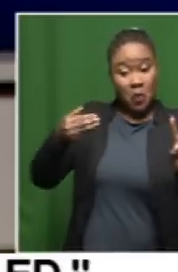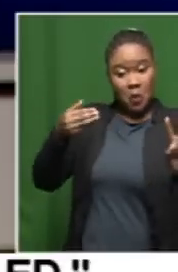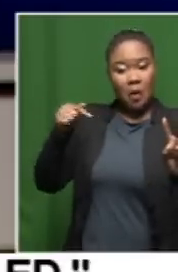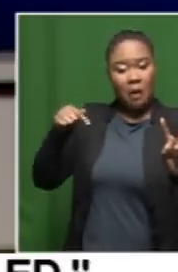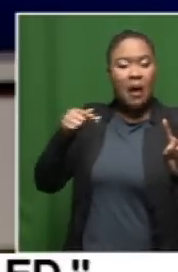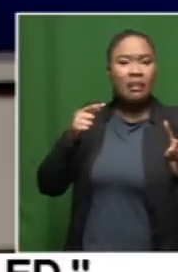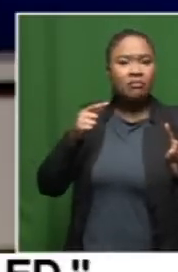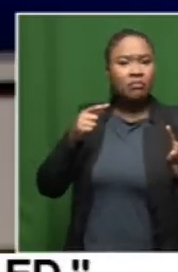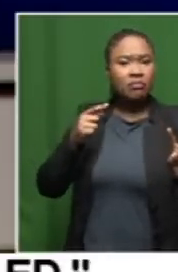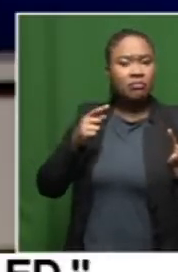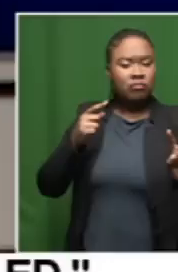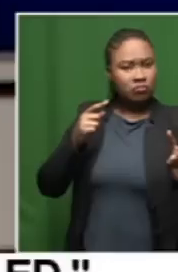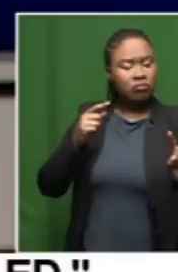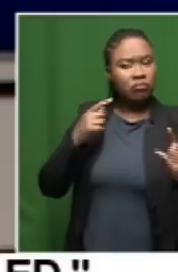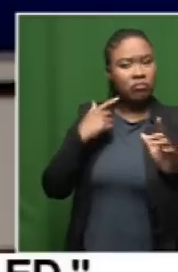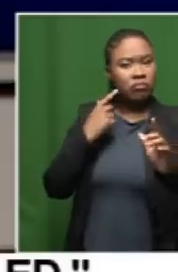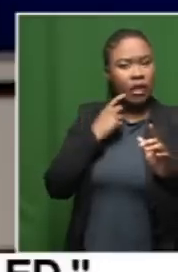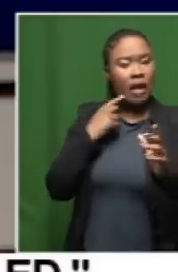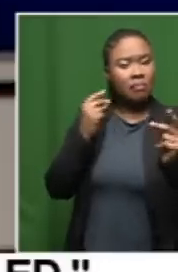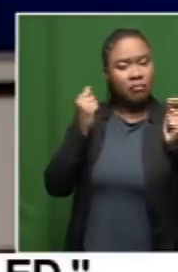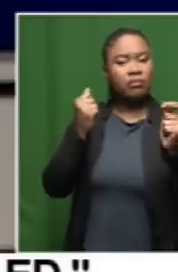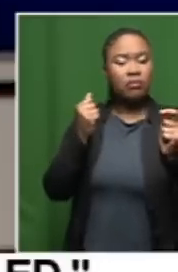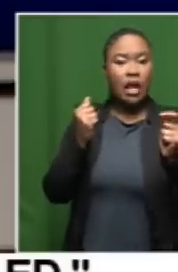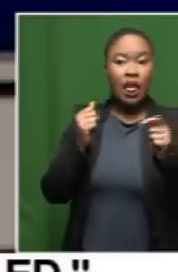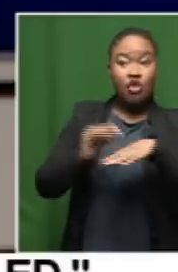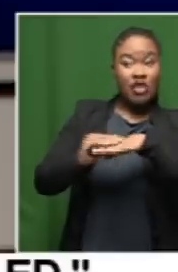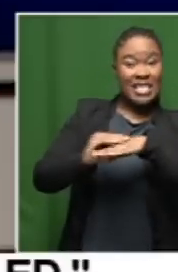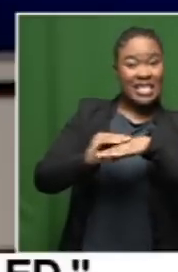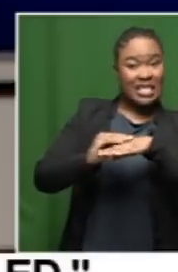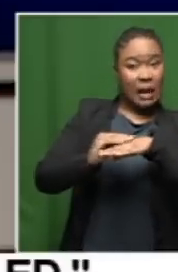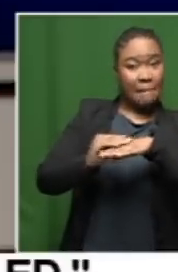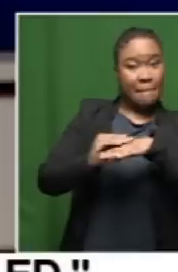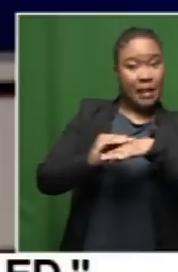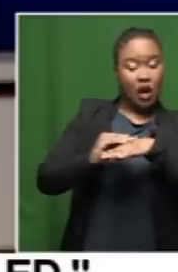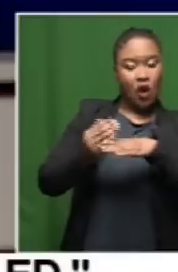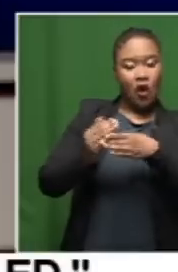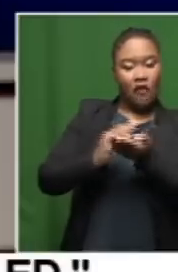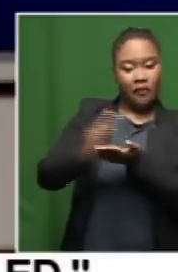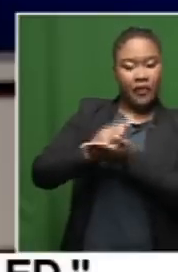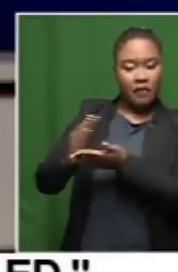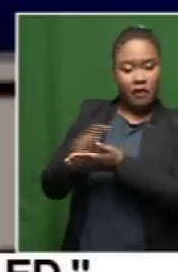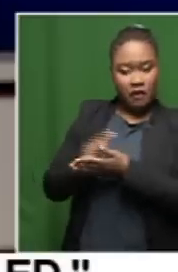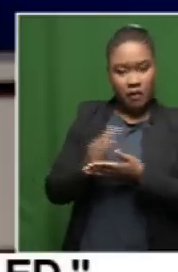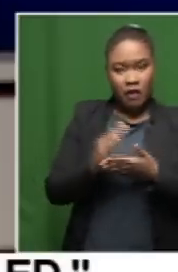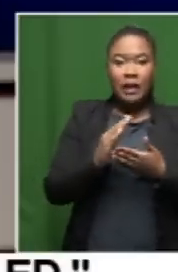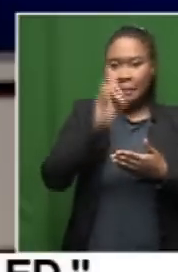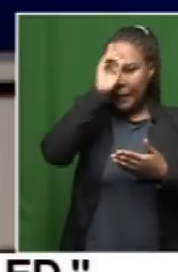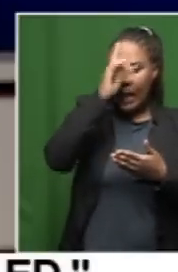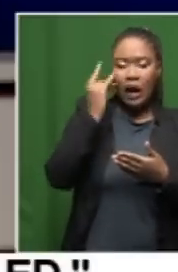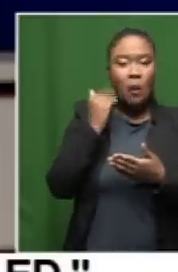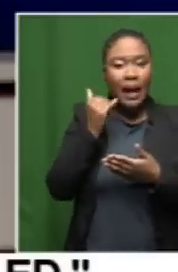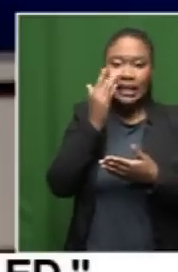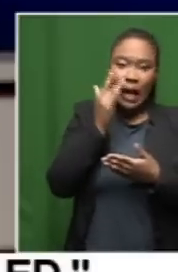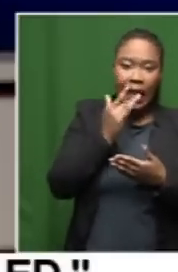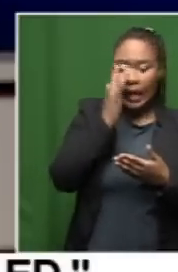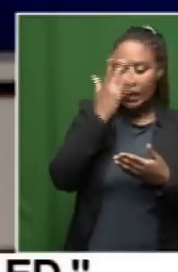embrace non-racialism. We're still continuing on that particular process. We have indicated that even that aspect